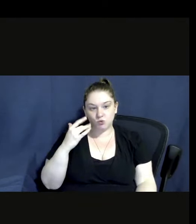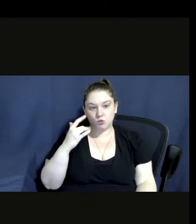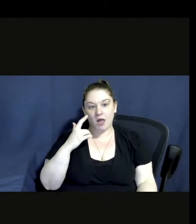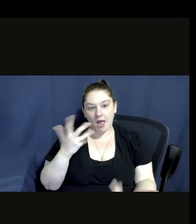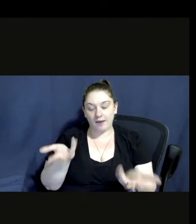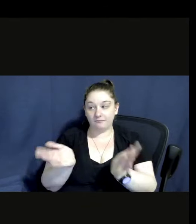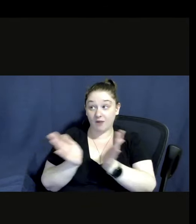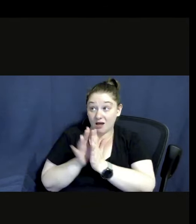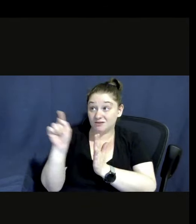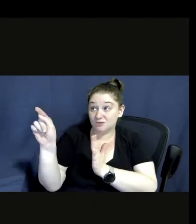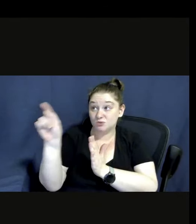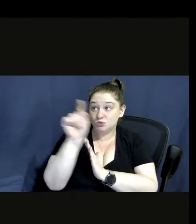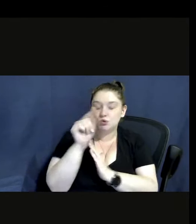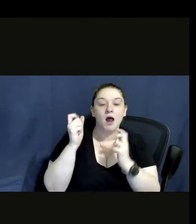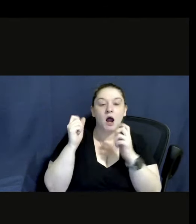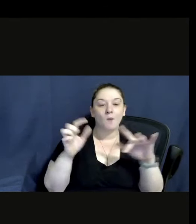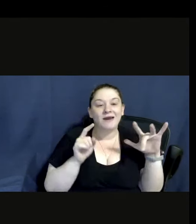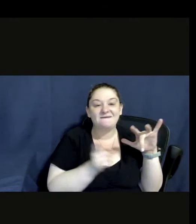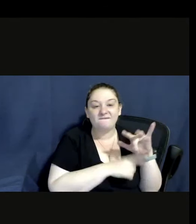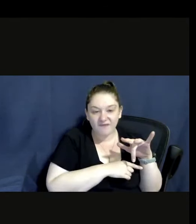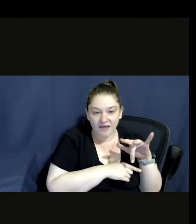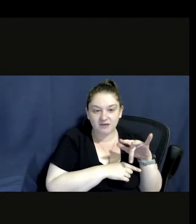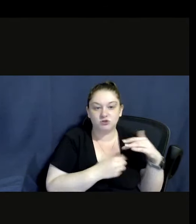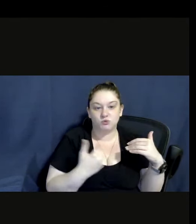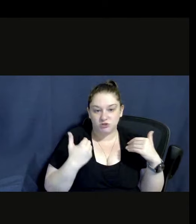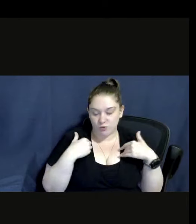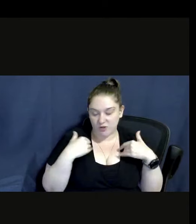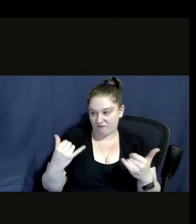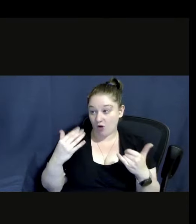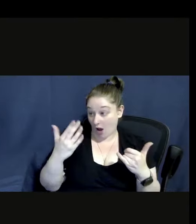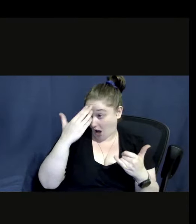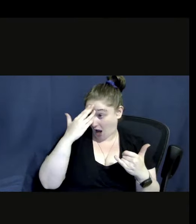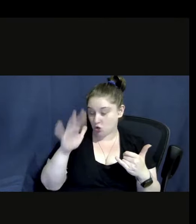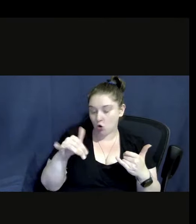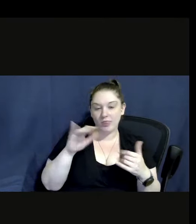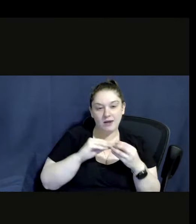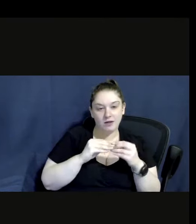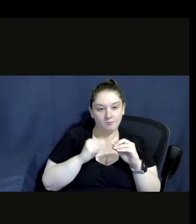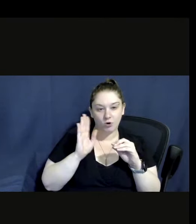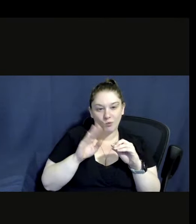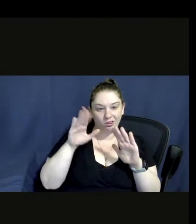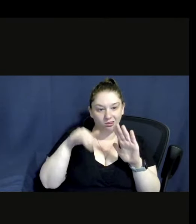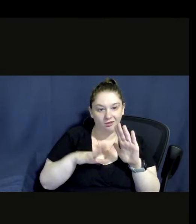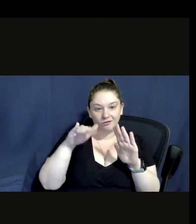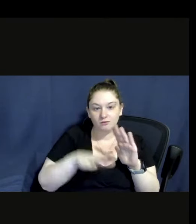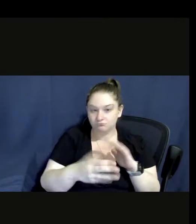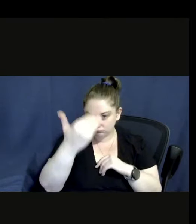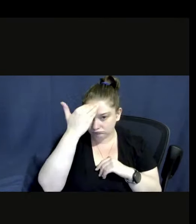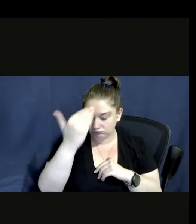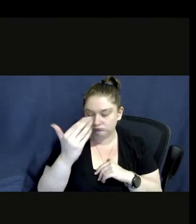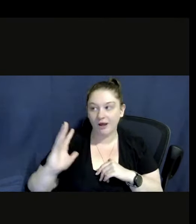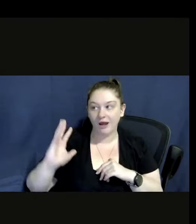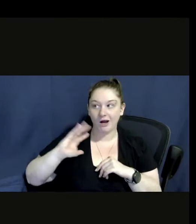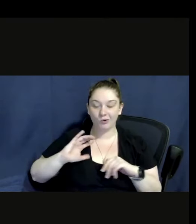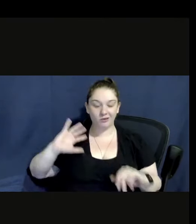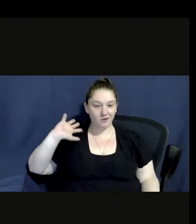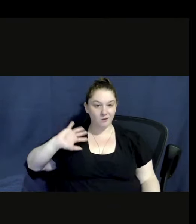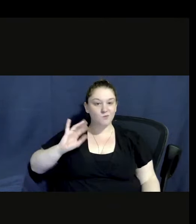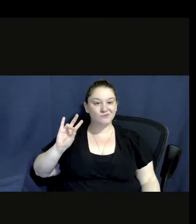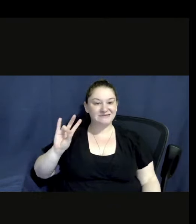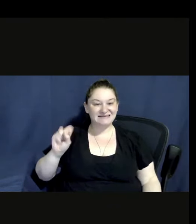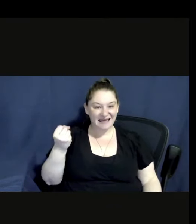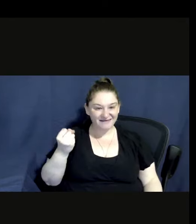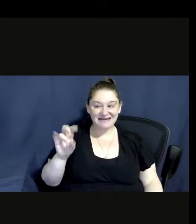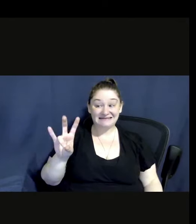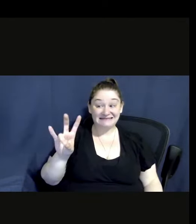how many vacancies do we have right now? And I know that number will ebb and flow. I've heard in the past that we had 70 or so